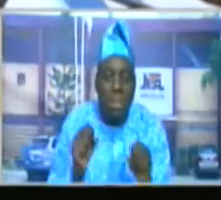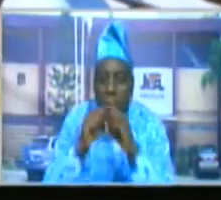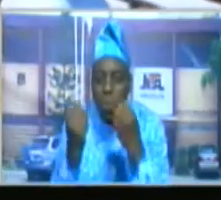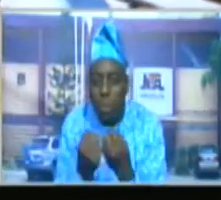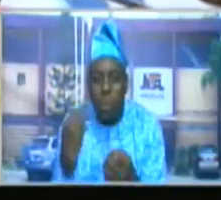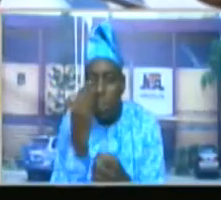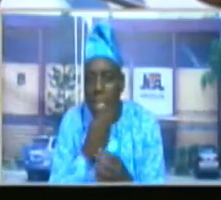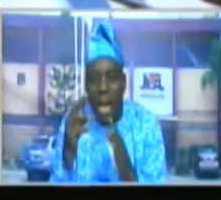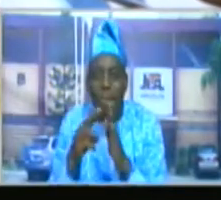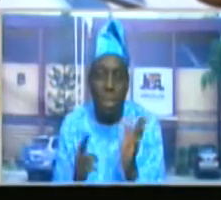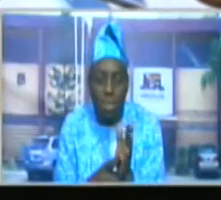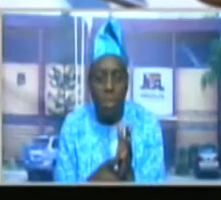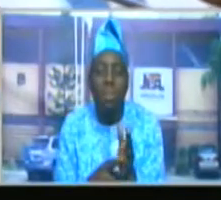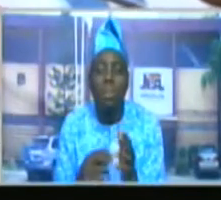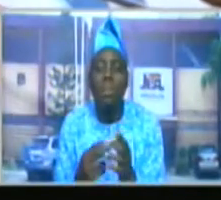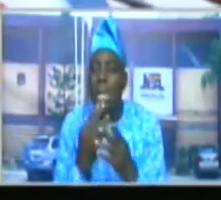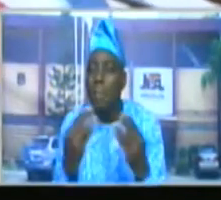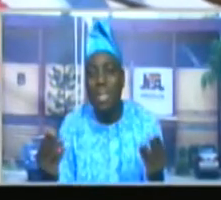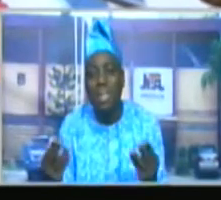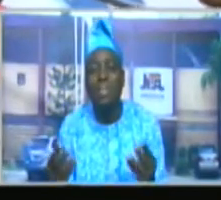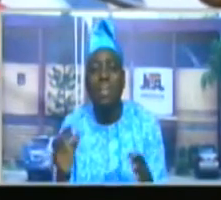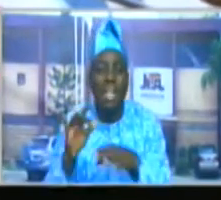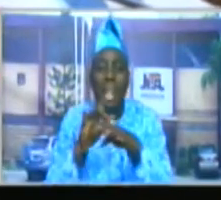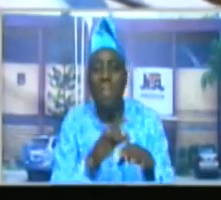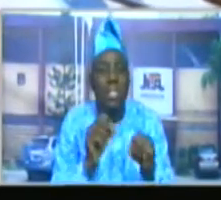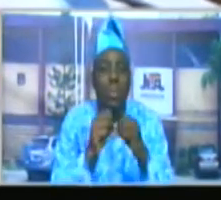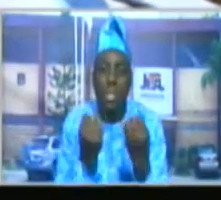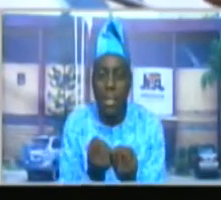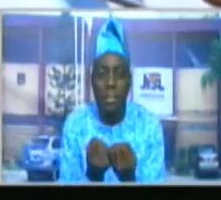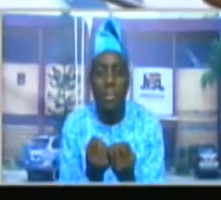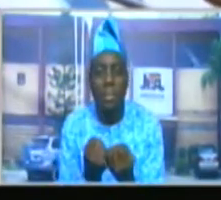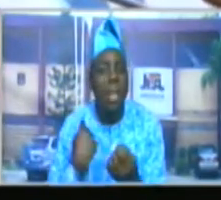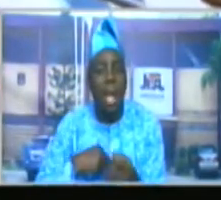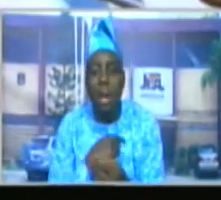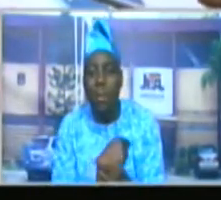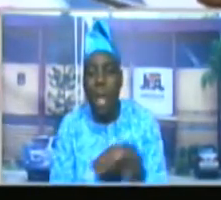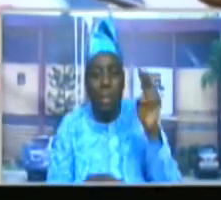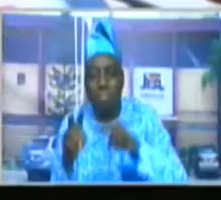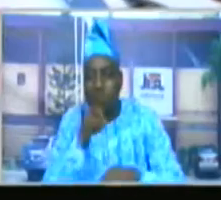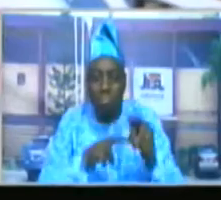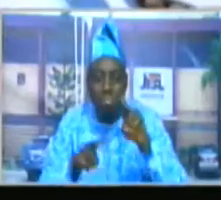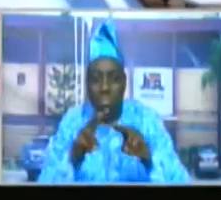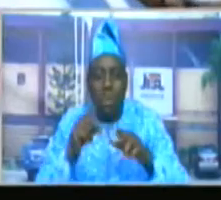regulation. These are many things that is affecting the society, and we are looking at what can we do